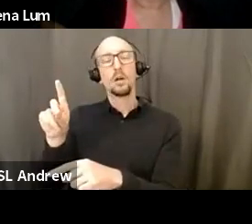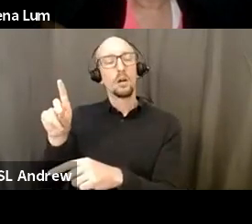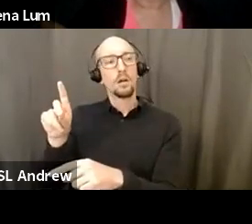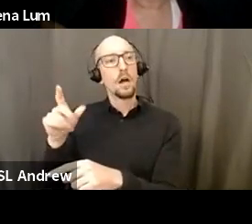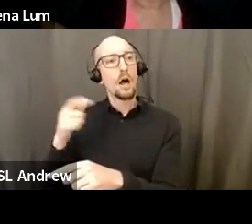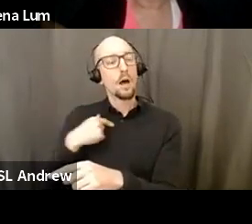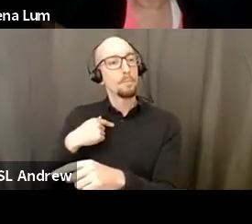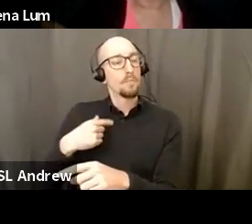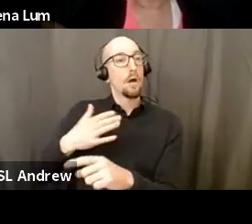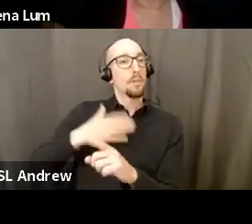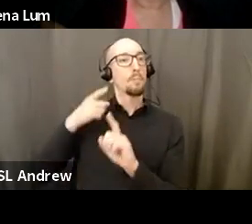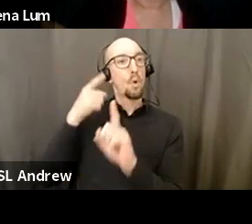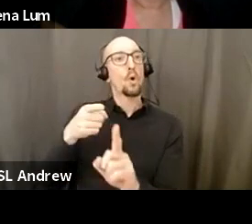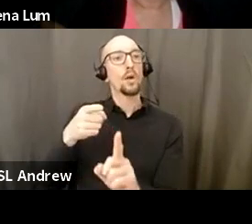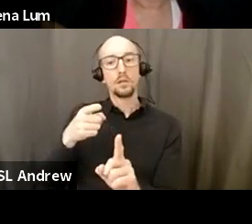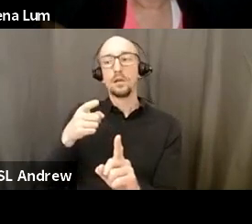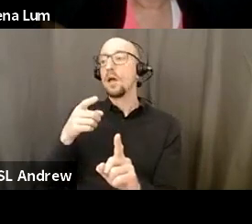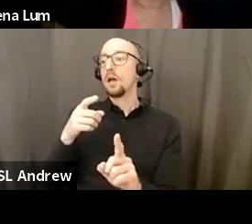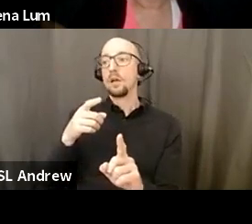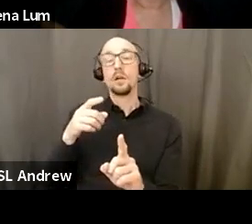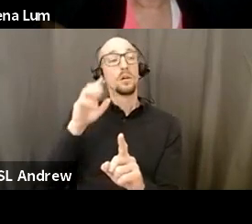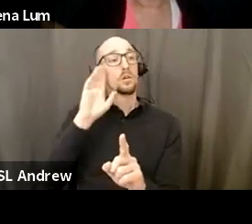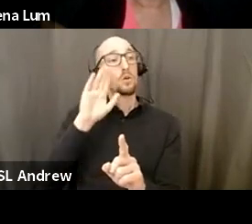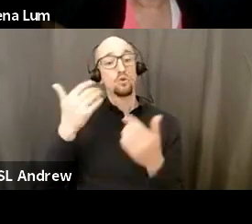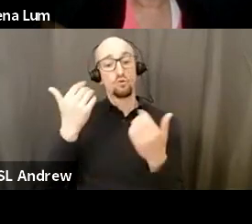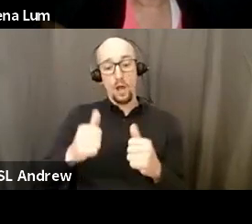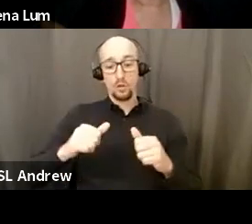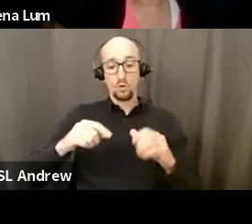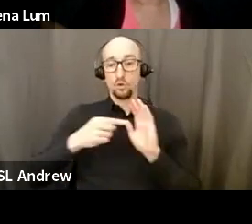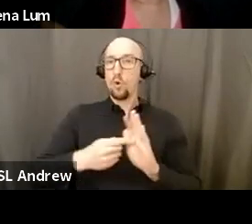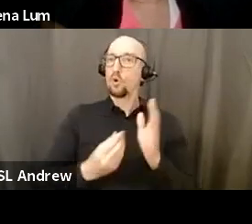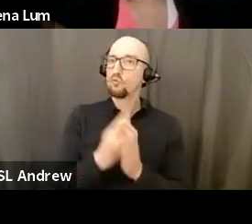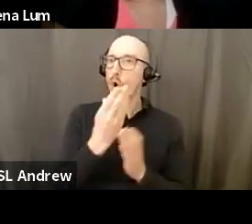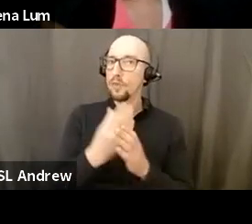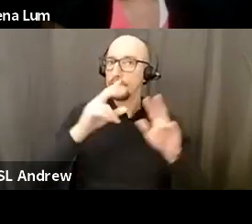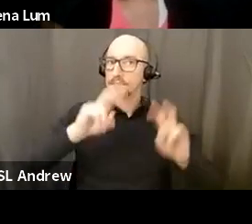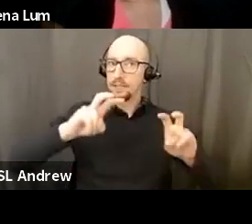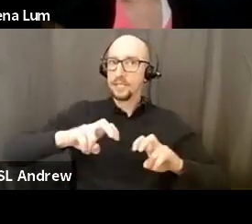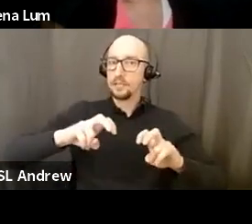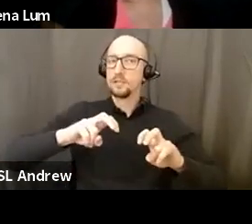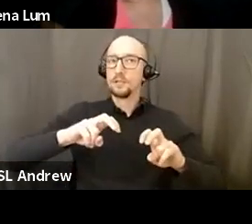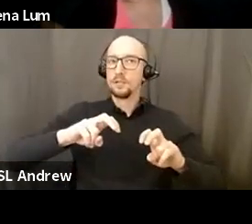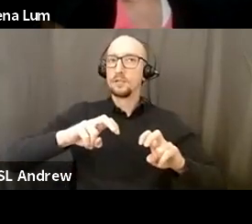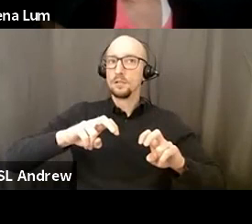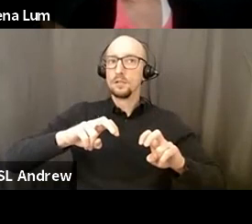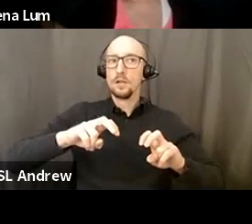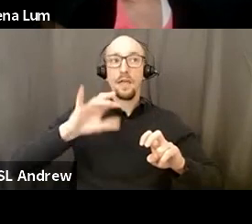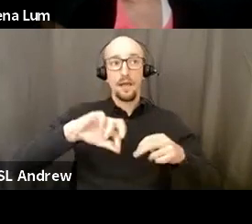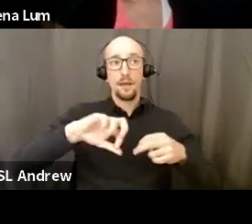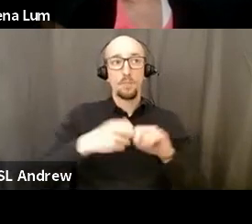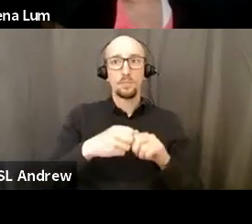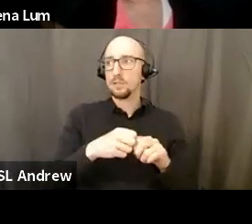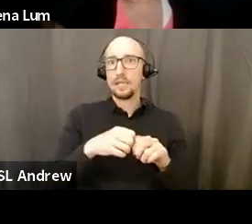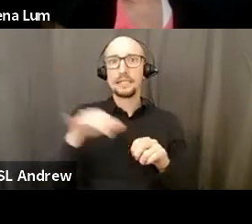have with trying to implement a growth assessment is similar to what the students